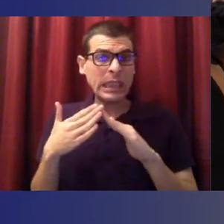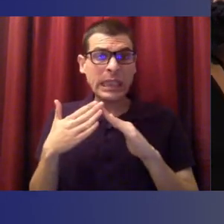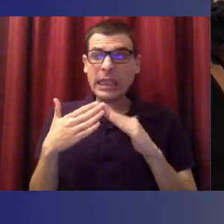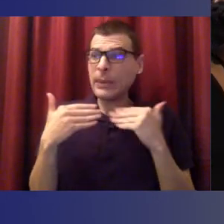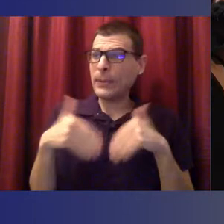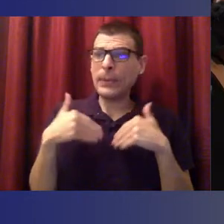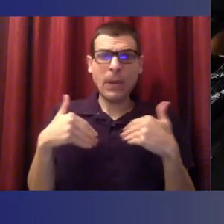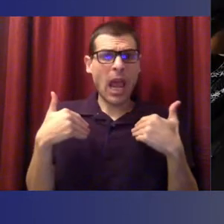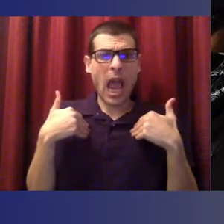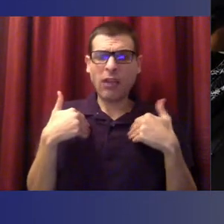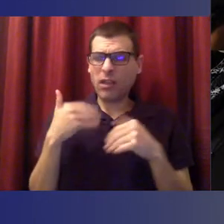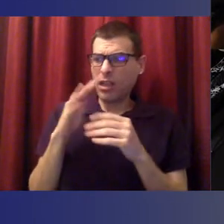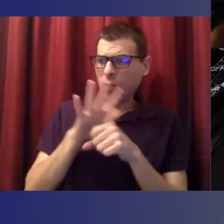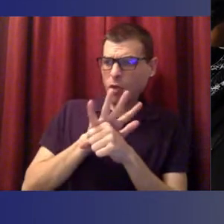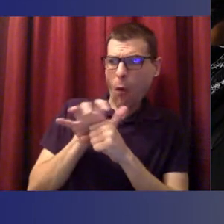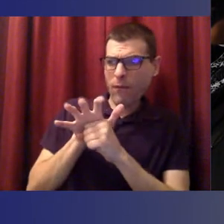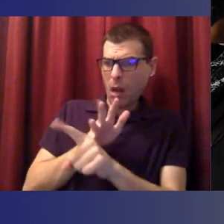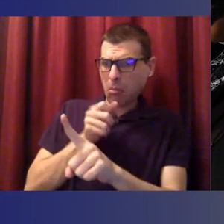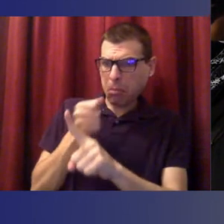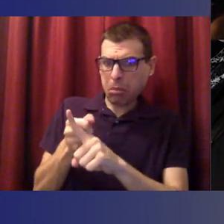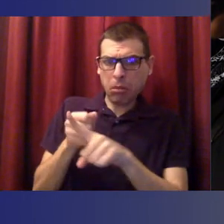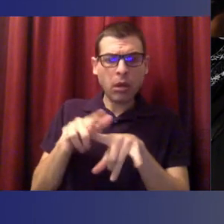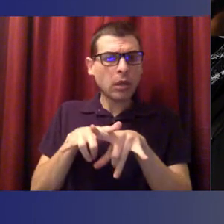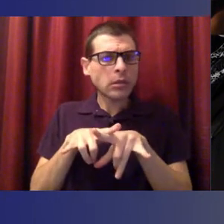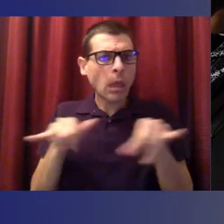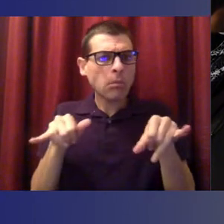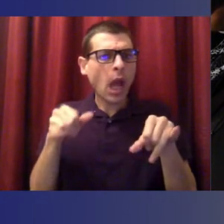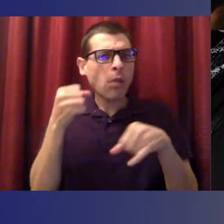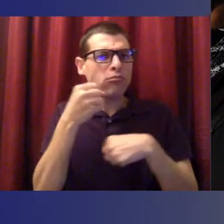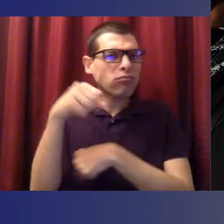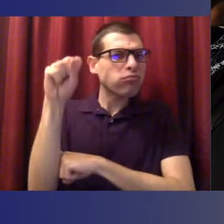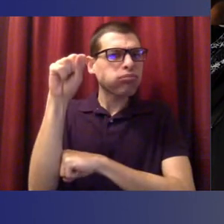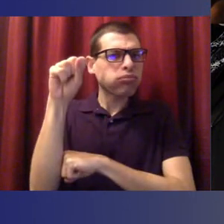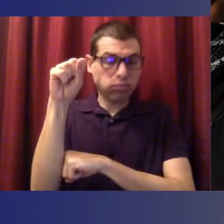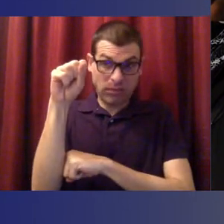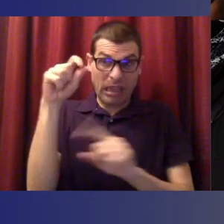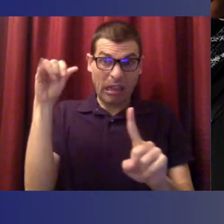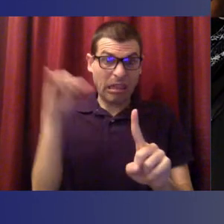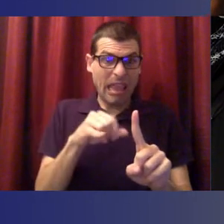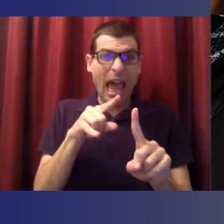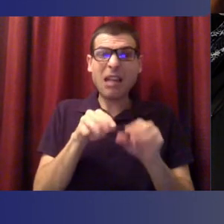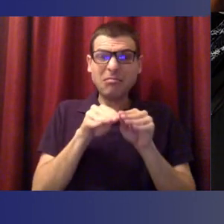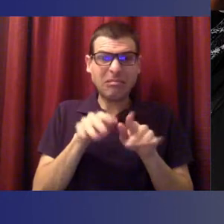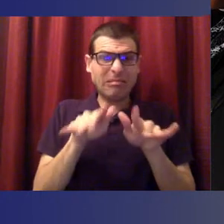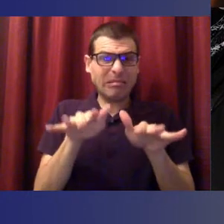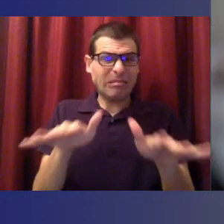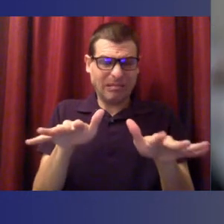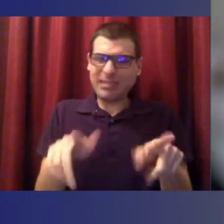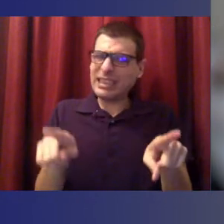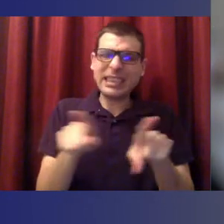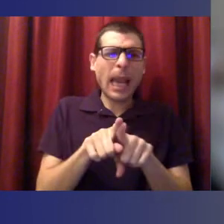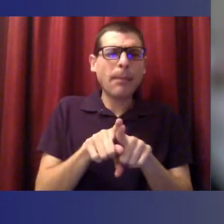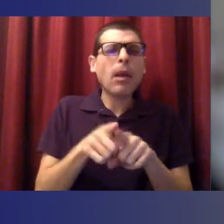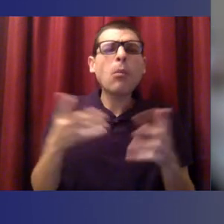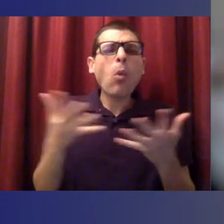once-in-a-century pandemic, we also faced a much older and no less deadly pandemic of racism.